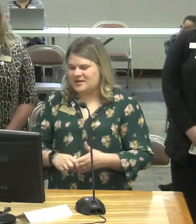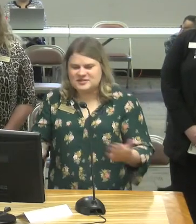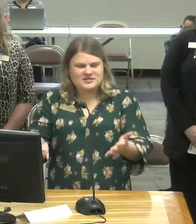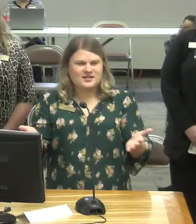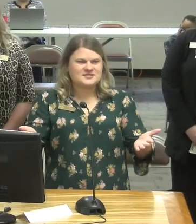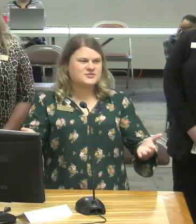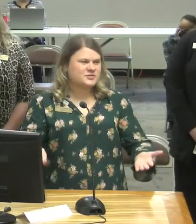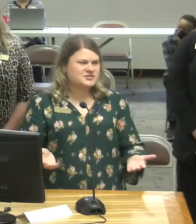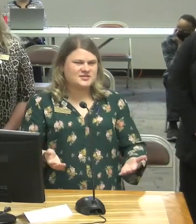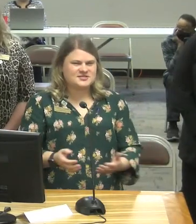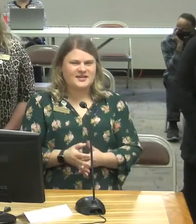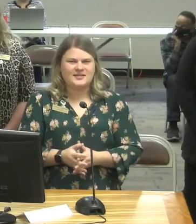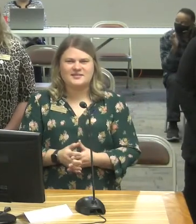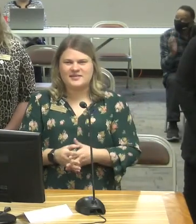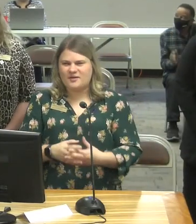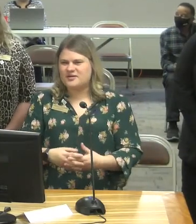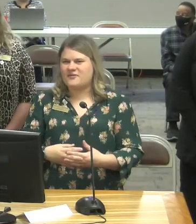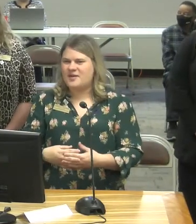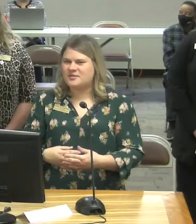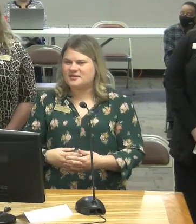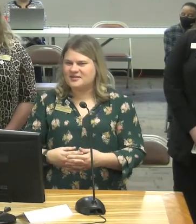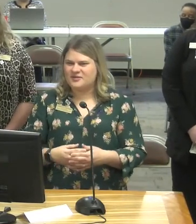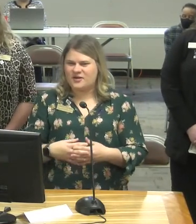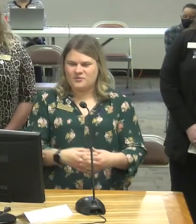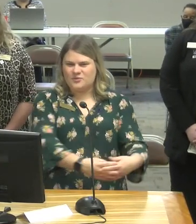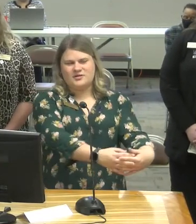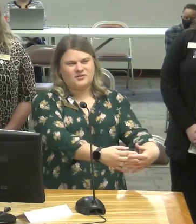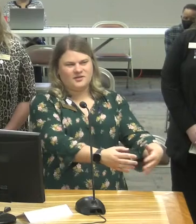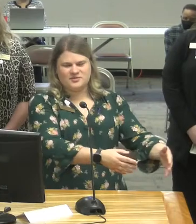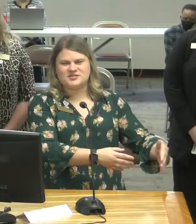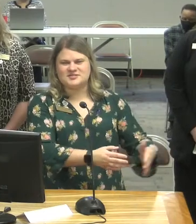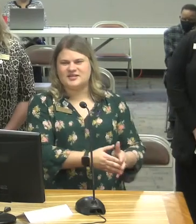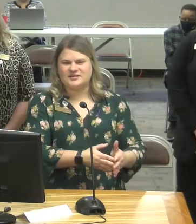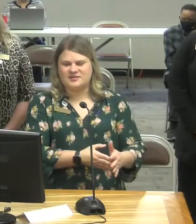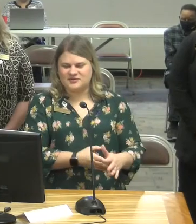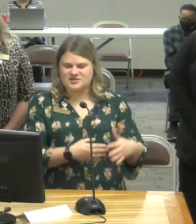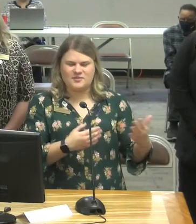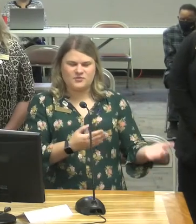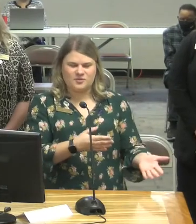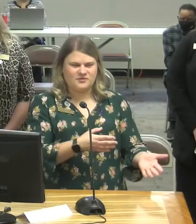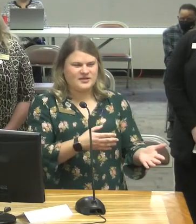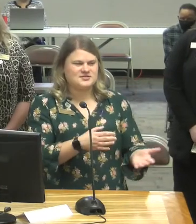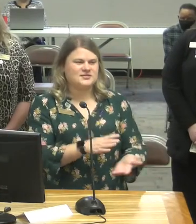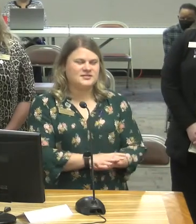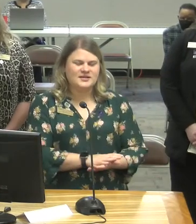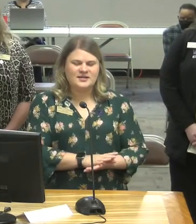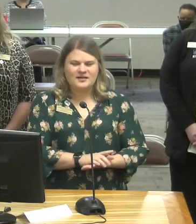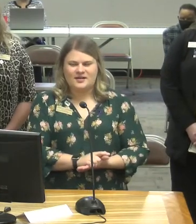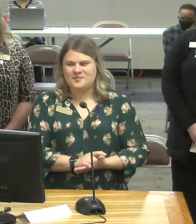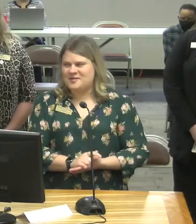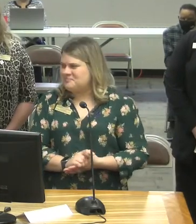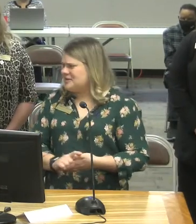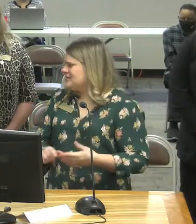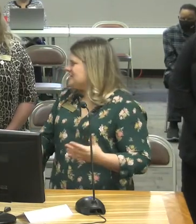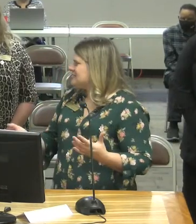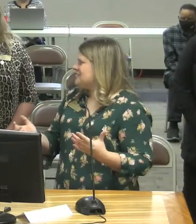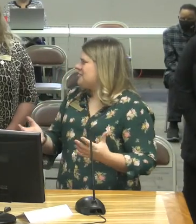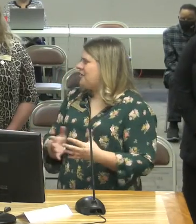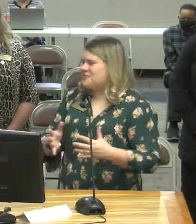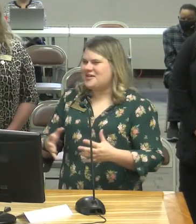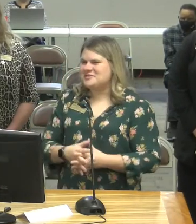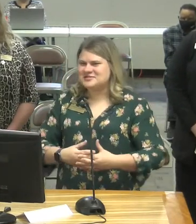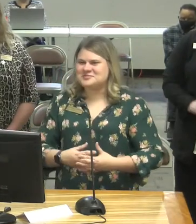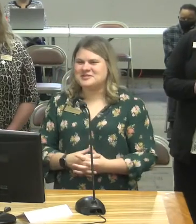I'm I'm teaching classes for Wichita State and that wouldn't have happened if I we wouldn't have gone to Wichita State and I would have saw my former advisor and I'm being